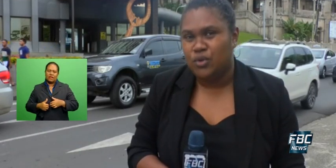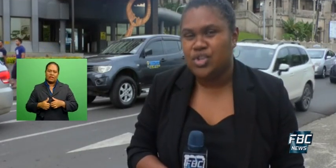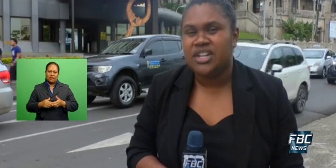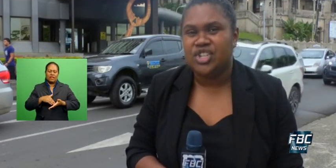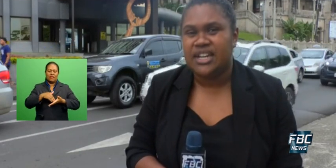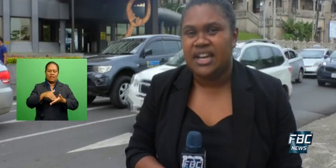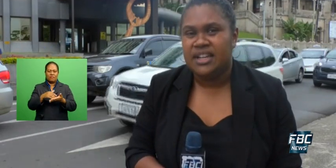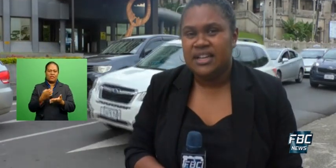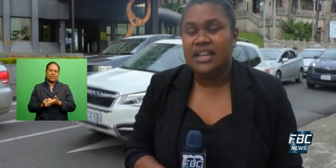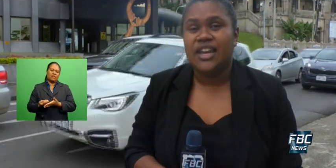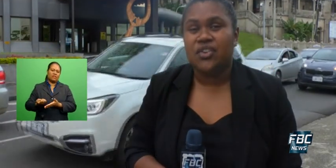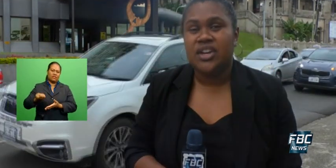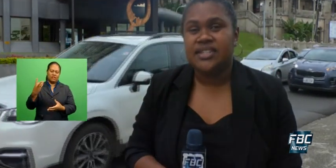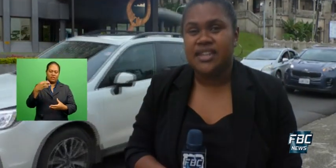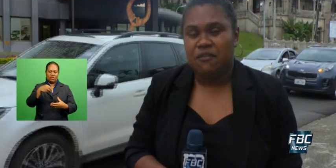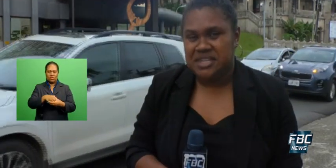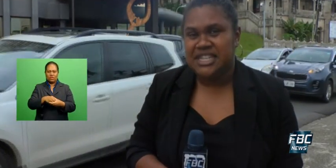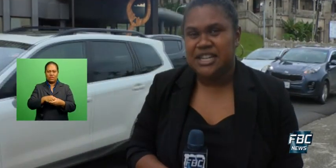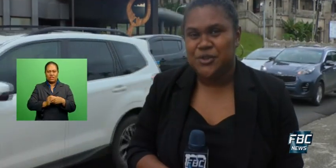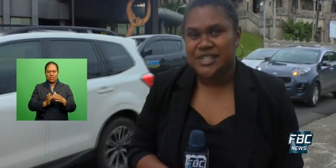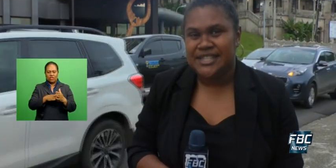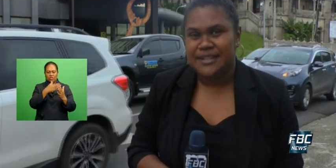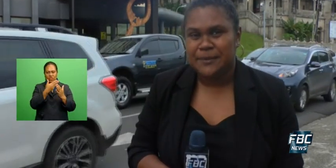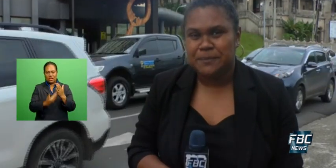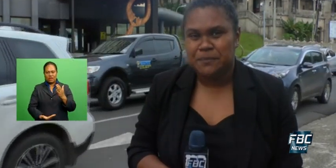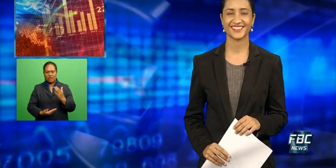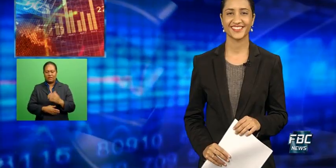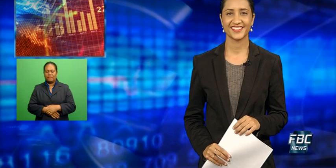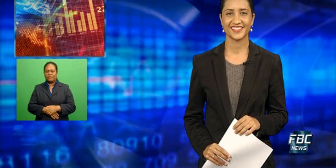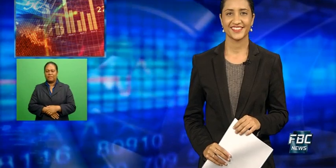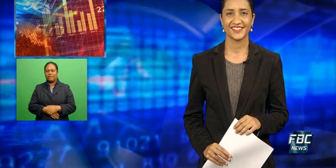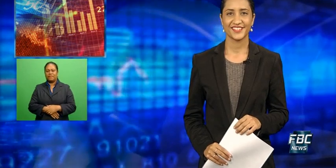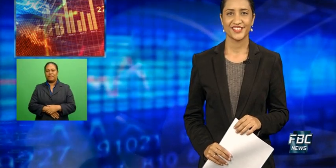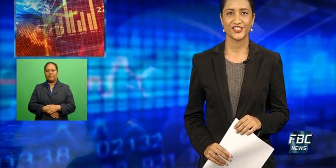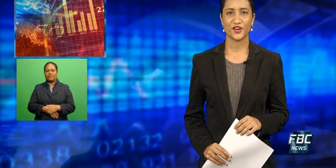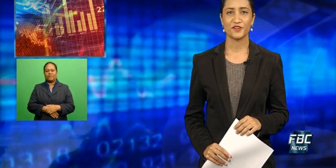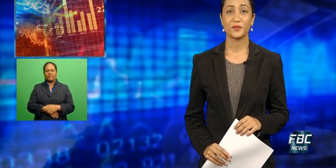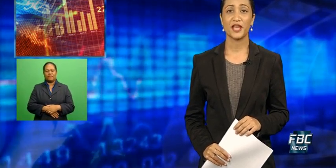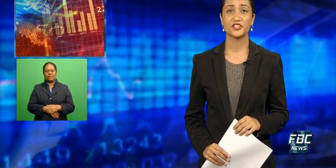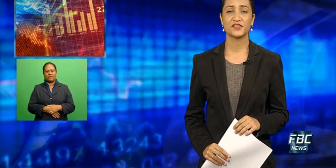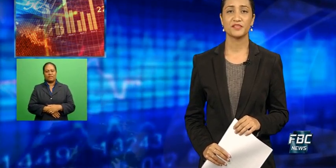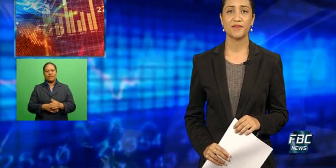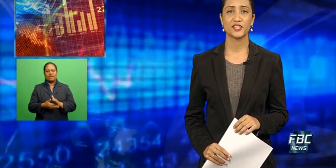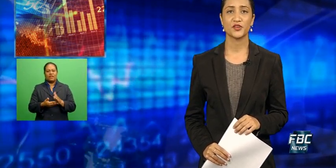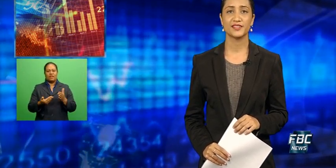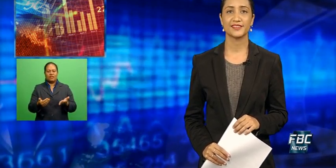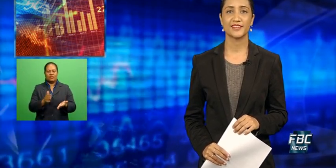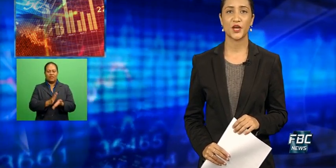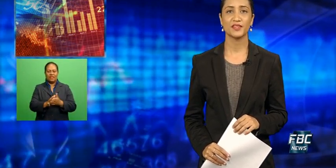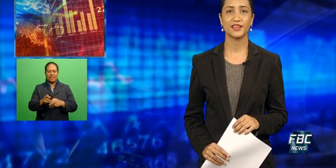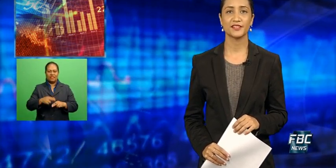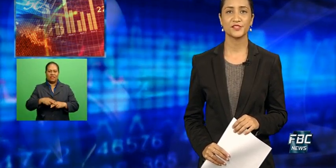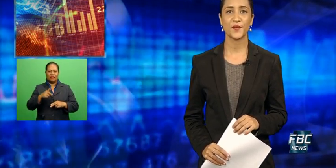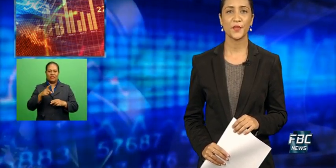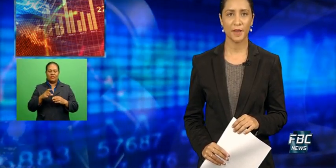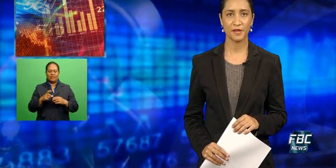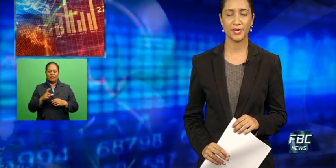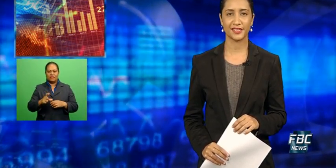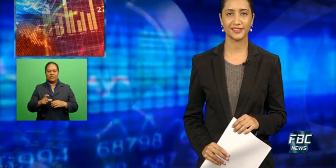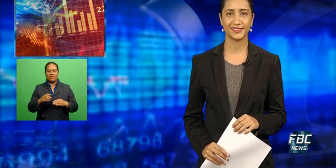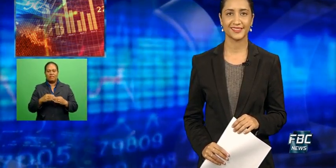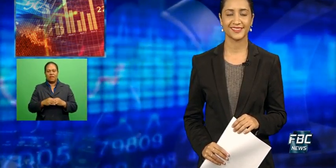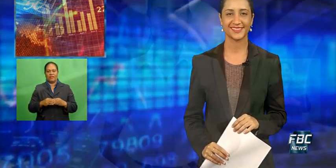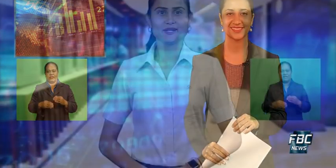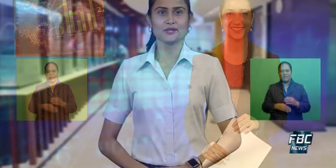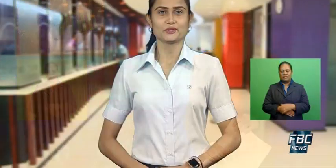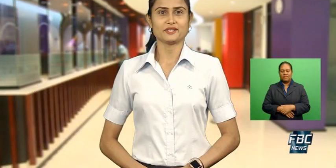financial inclusion agenda. Lina Rees, FBC News. Sharon from HFC Bank joins us now with the latest from the money